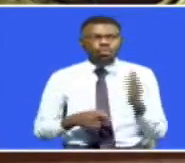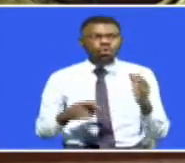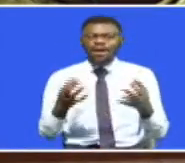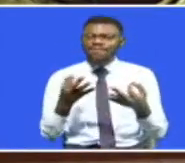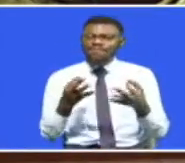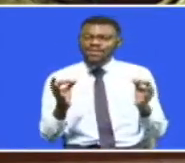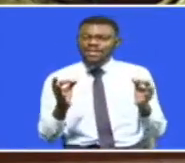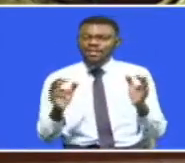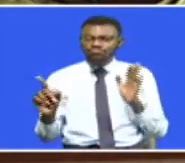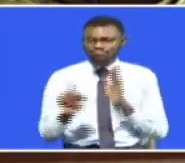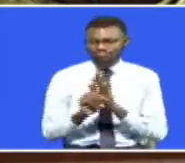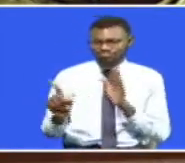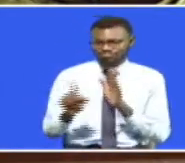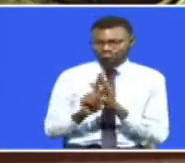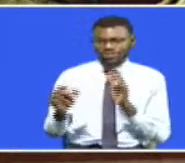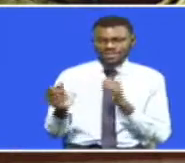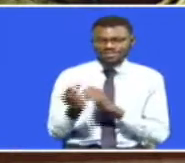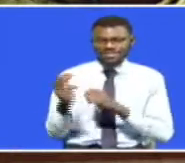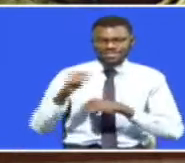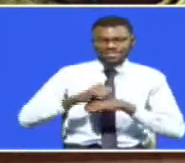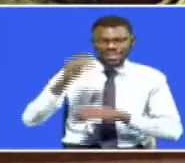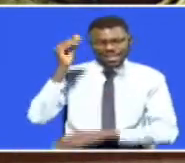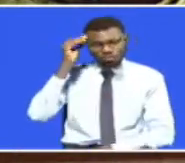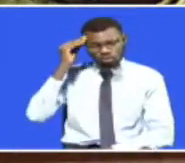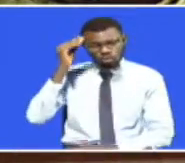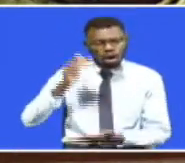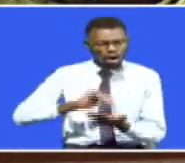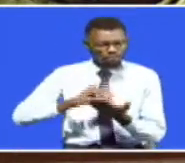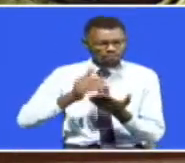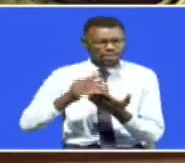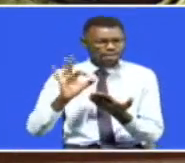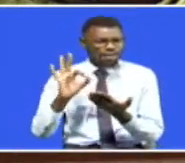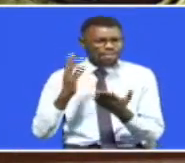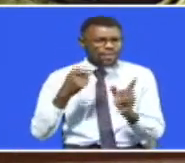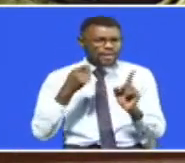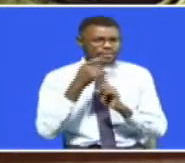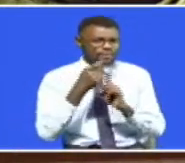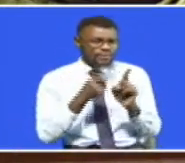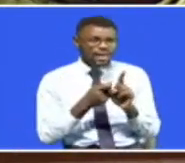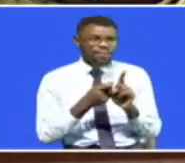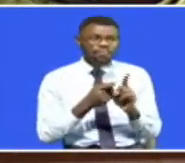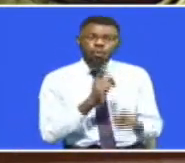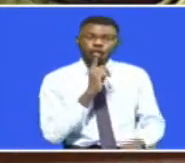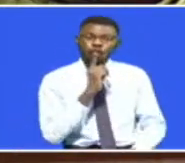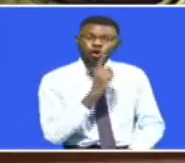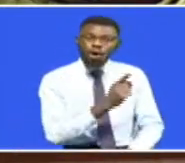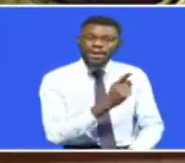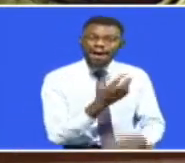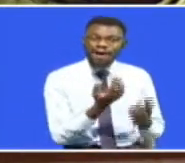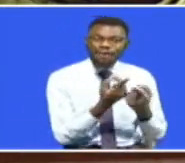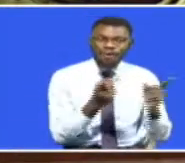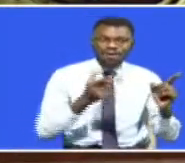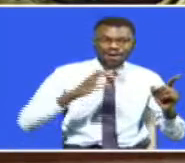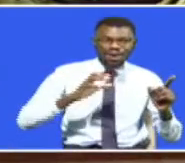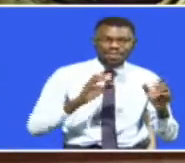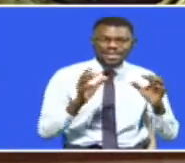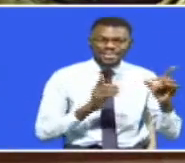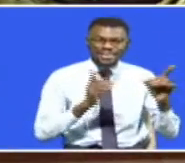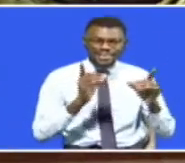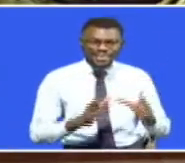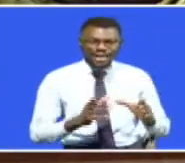secondary education funds for third term has directed all county directors of education to